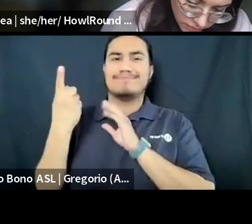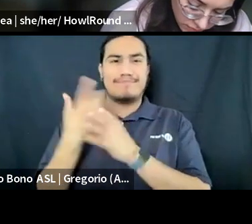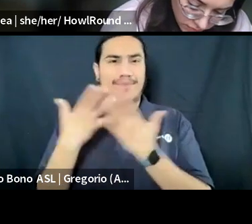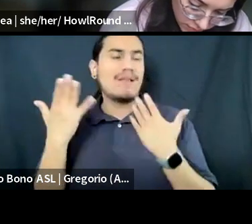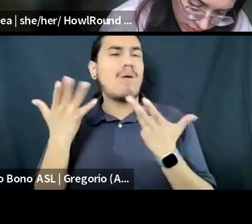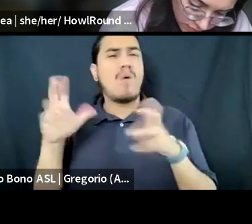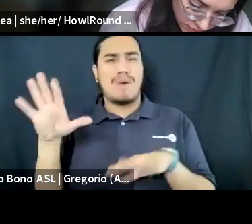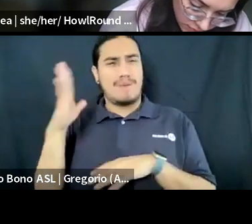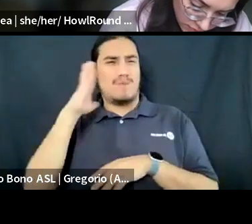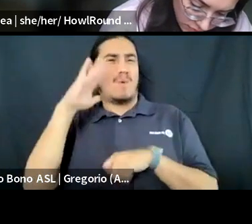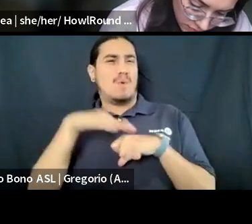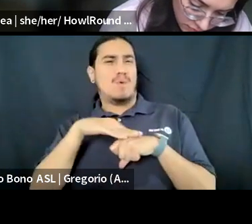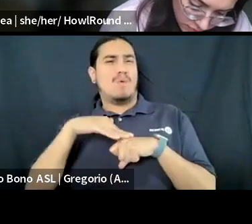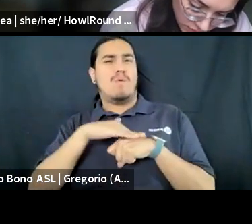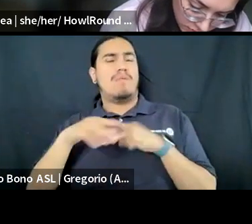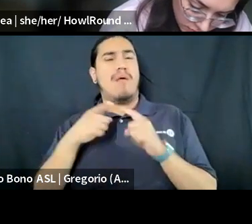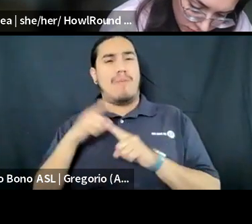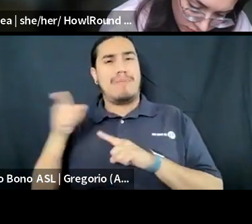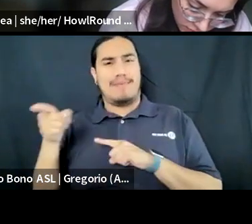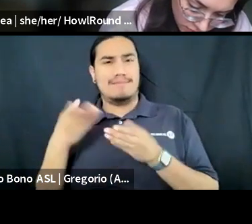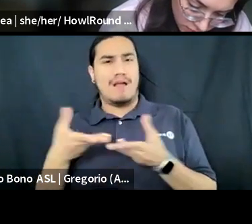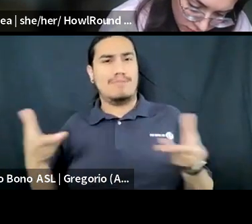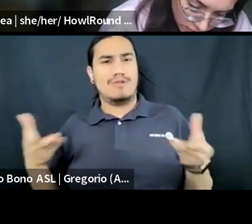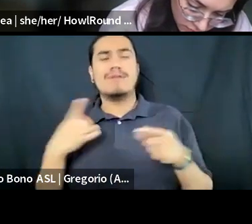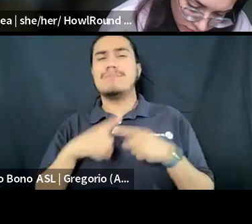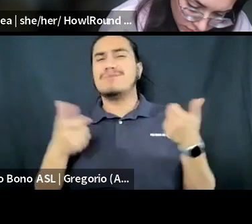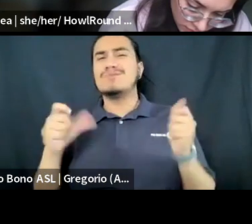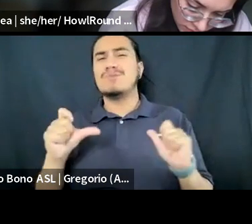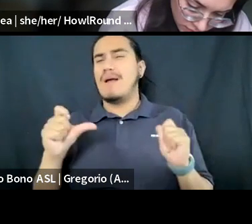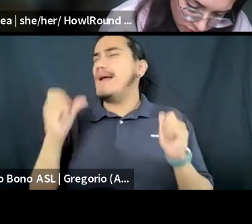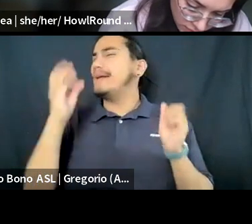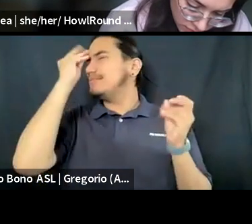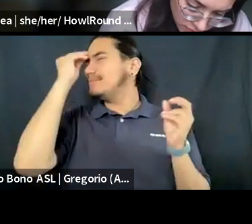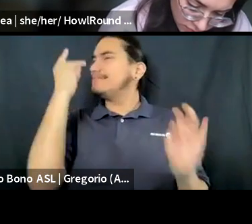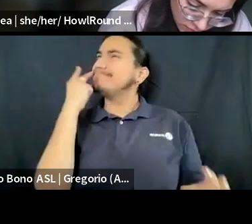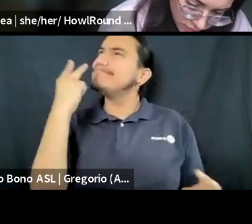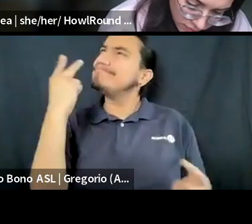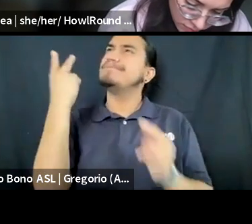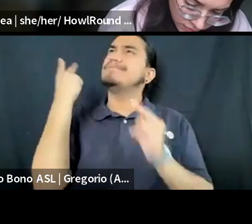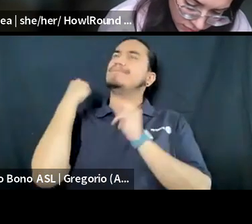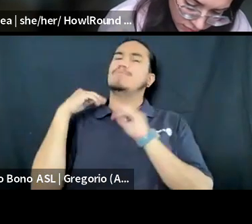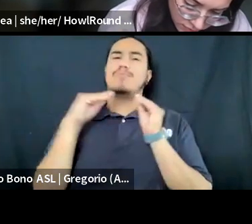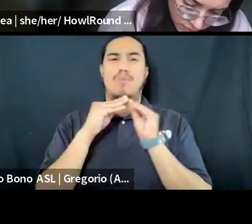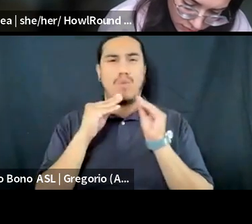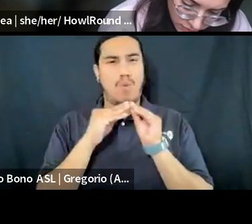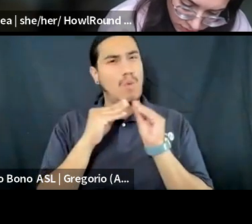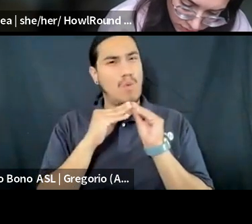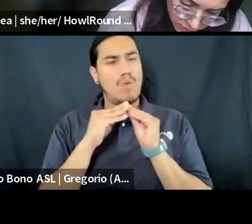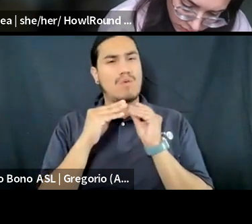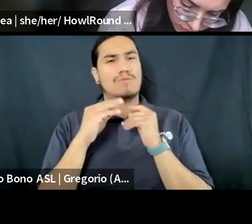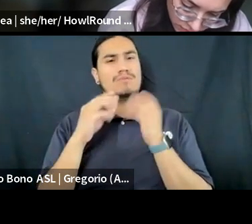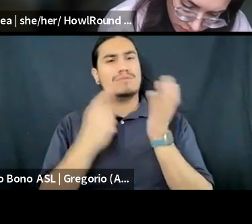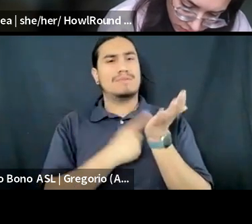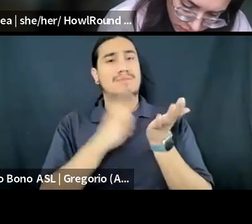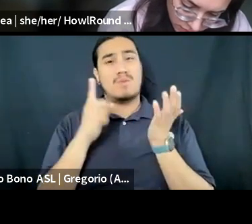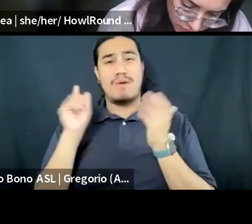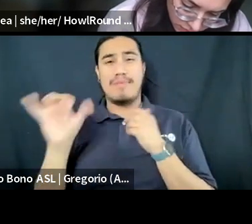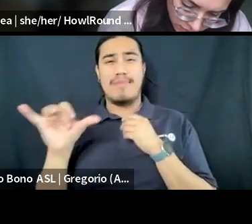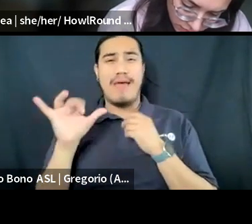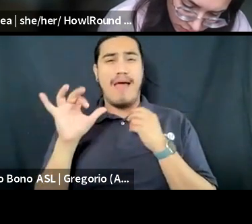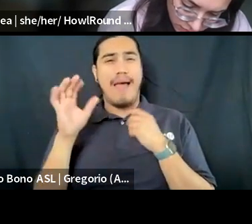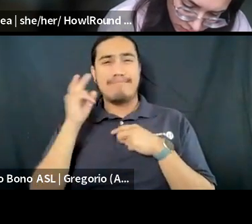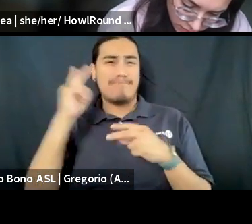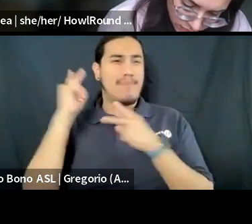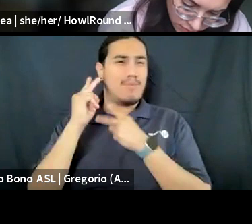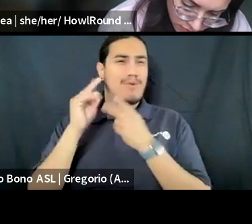surface about this object. Push a little bit further, try to go into territory where maybe the memory starts to get a little